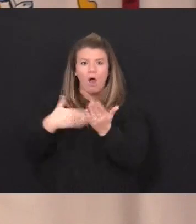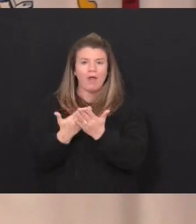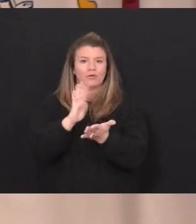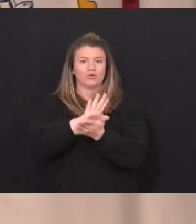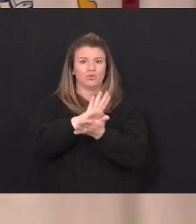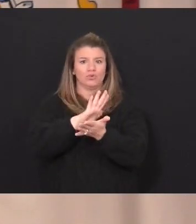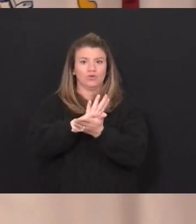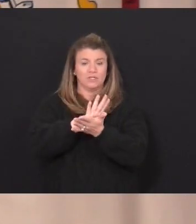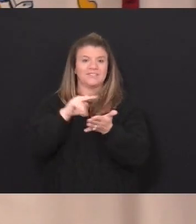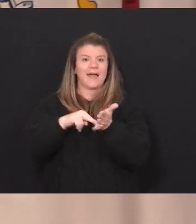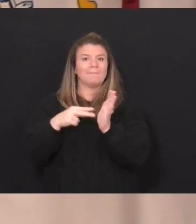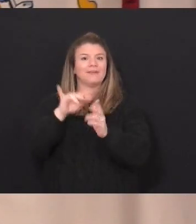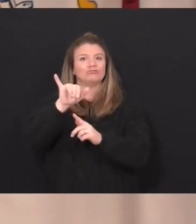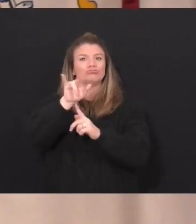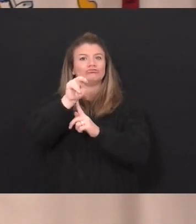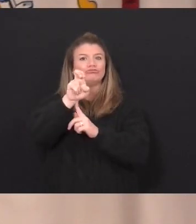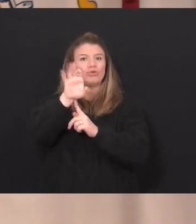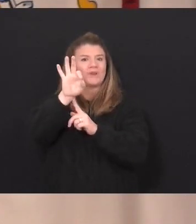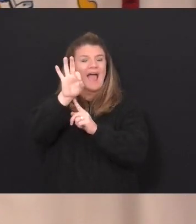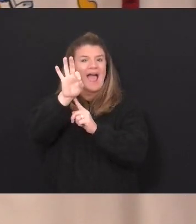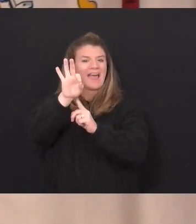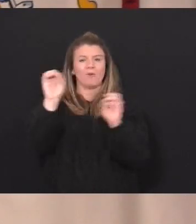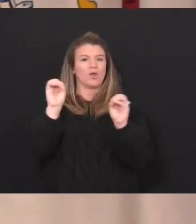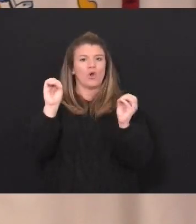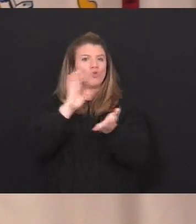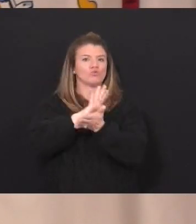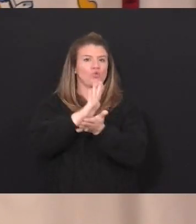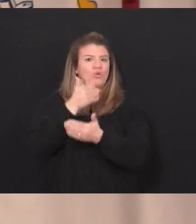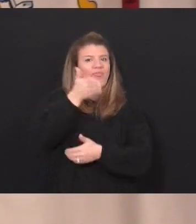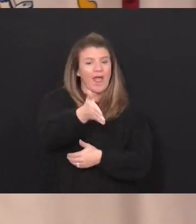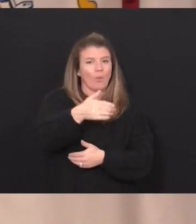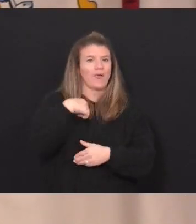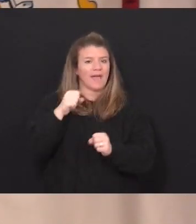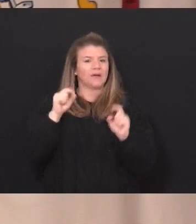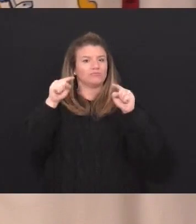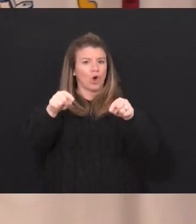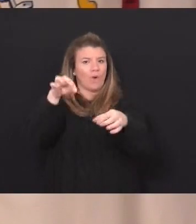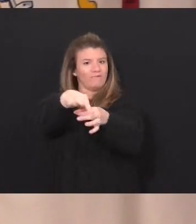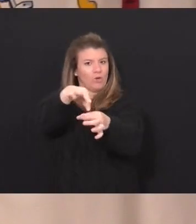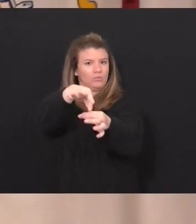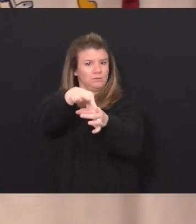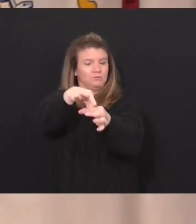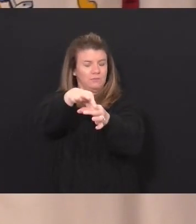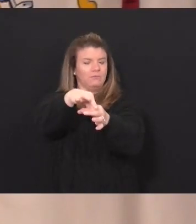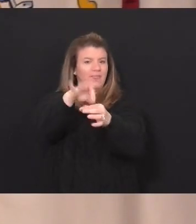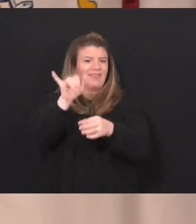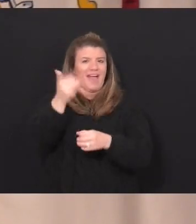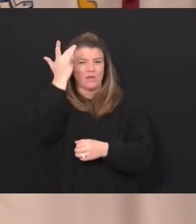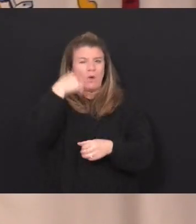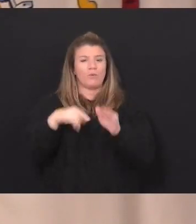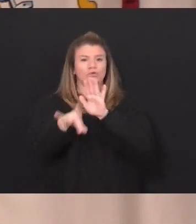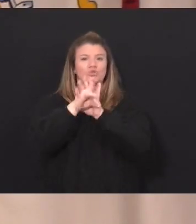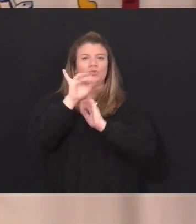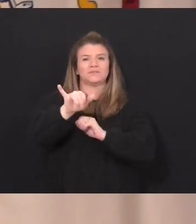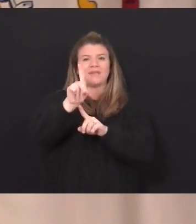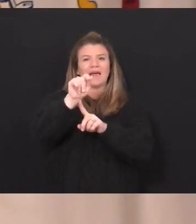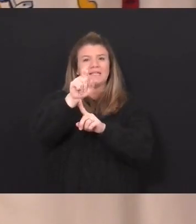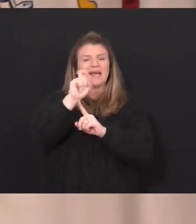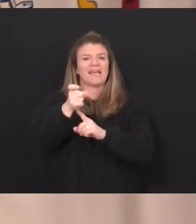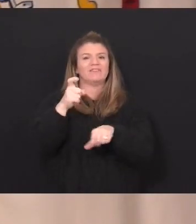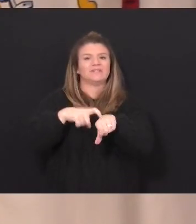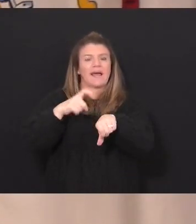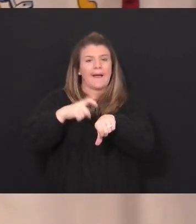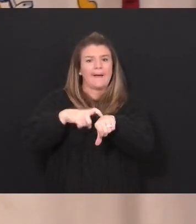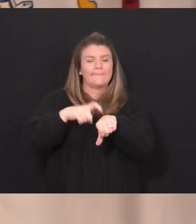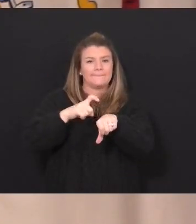be closed from the standpoint of students going to the schools. And so with going June the 9th, that gives us a nice little buffer right there,